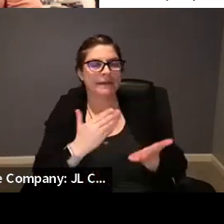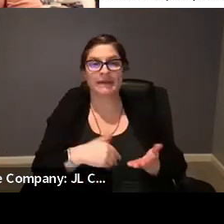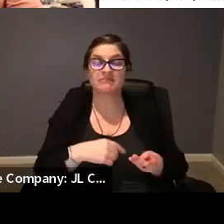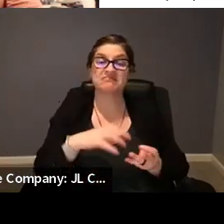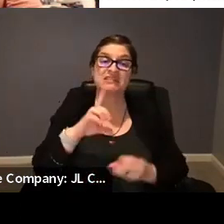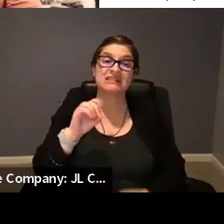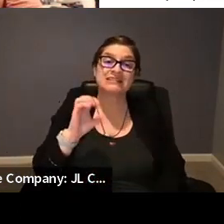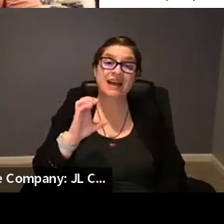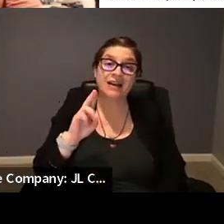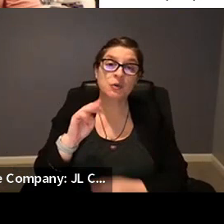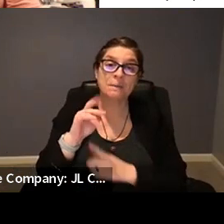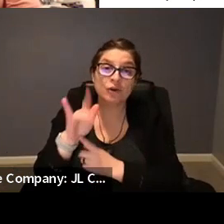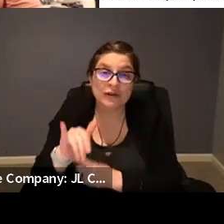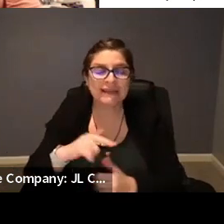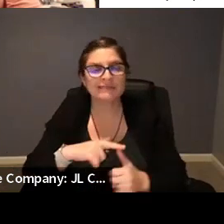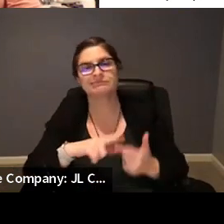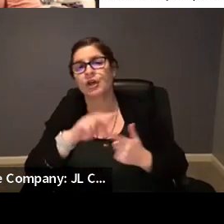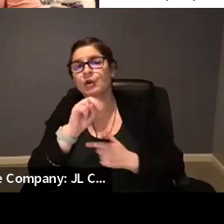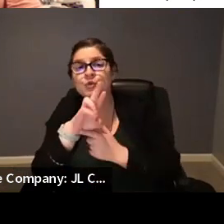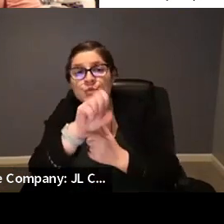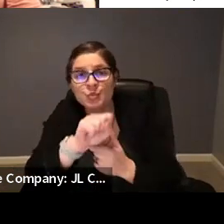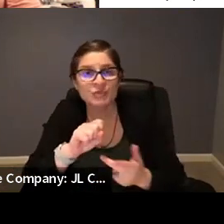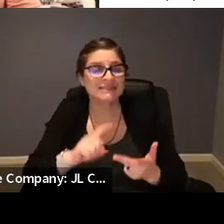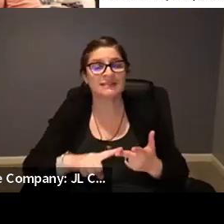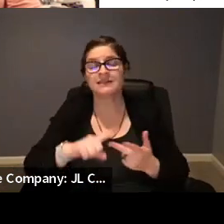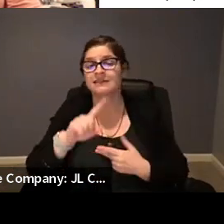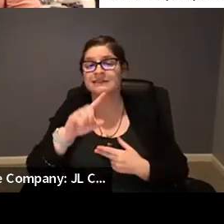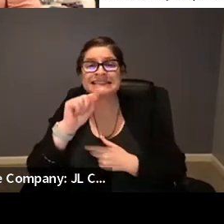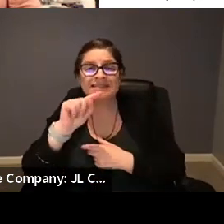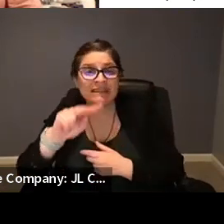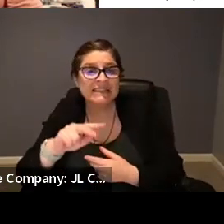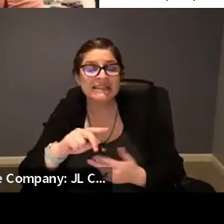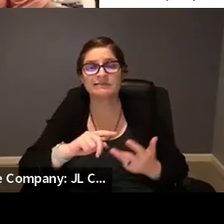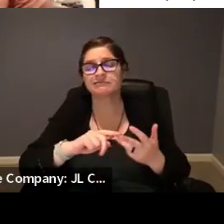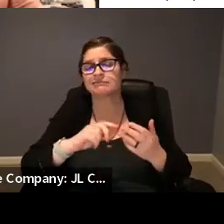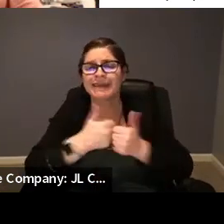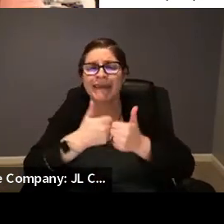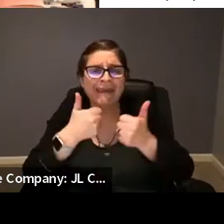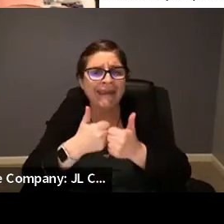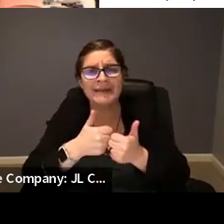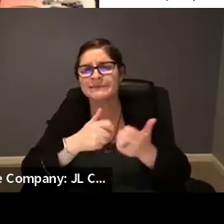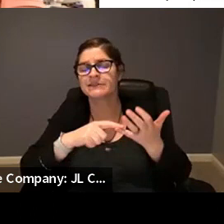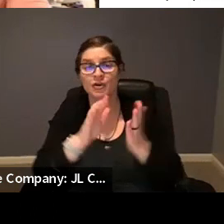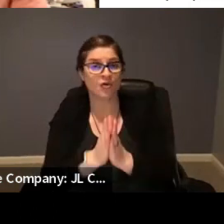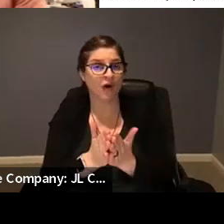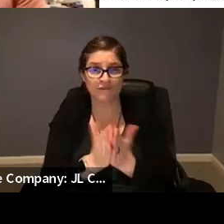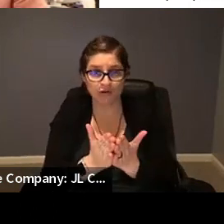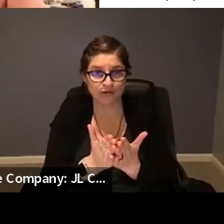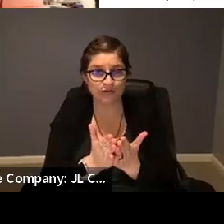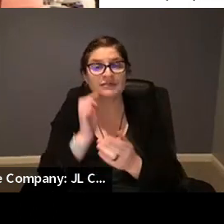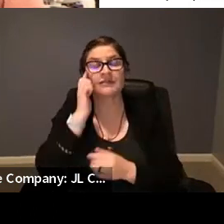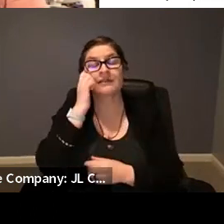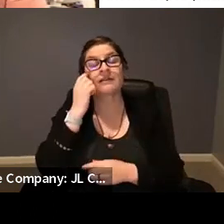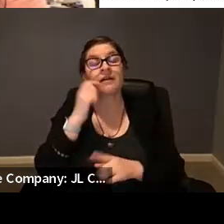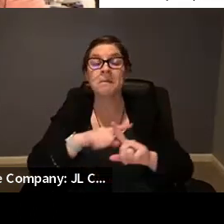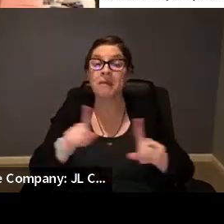coverage, or whether in popular medium, TV or video games or novels or what have you. But one